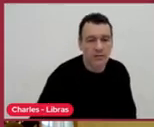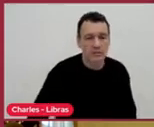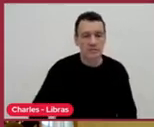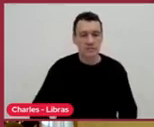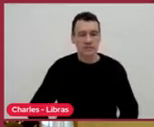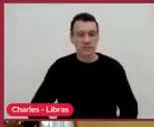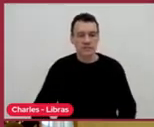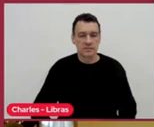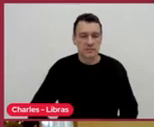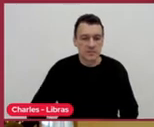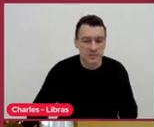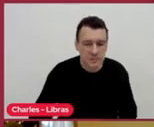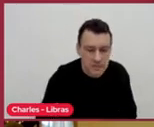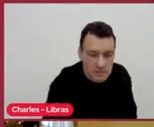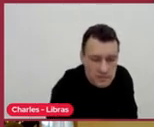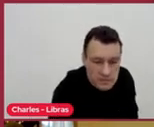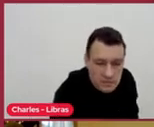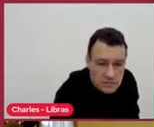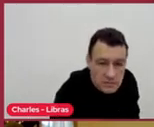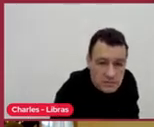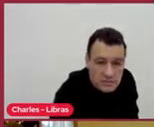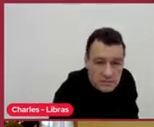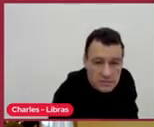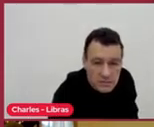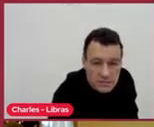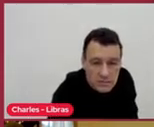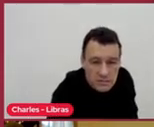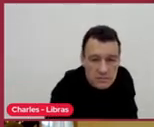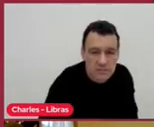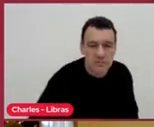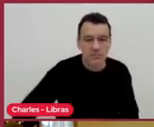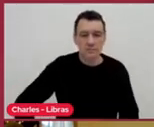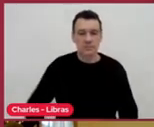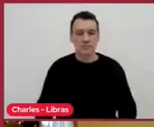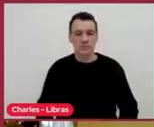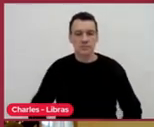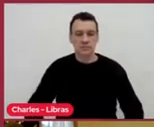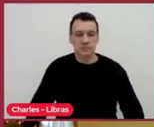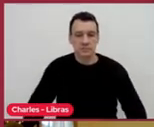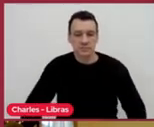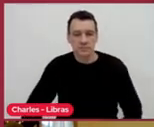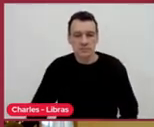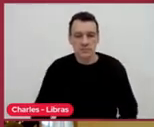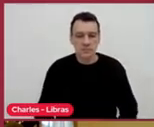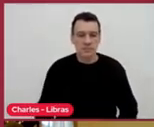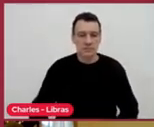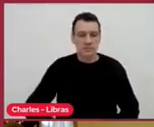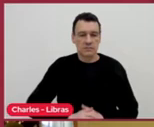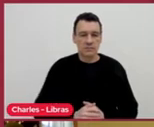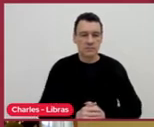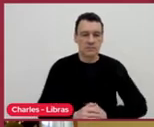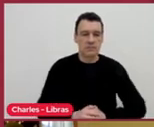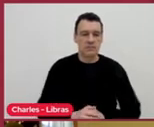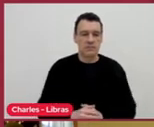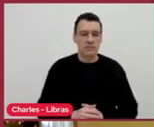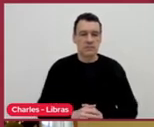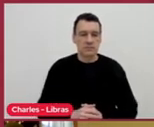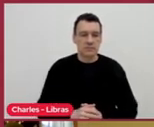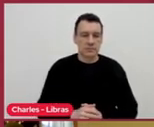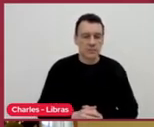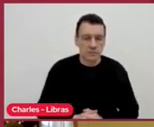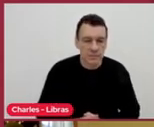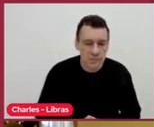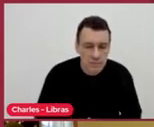Okay, I only want H for A equals 1. I don't want H for A equals 2. So the machinery knows